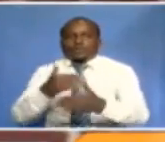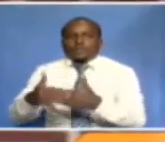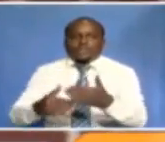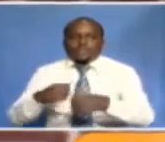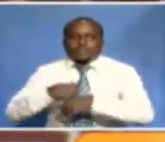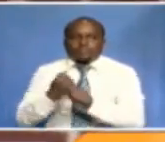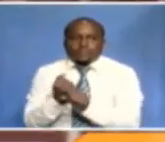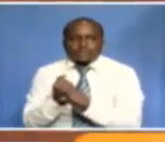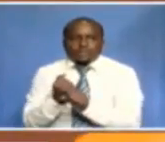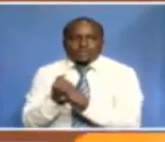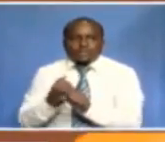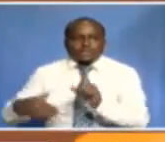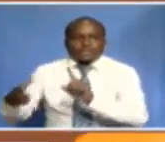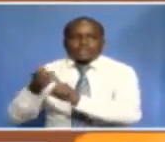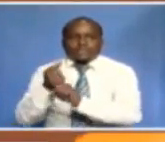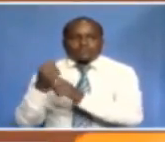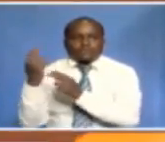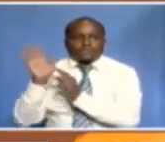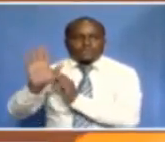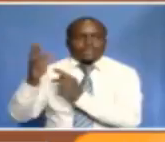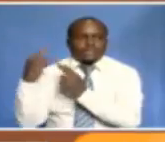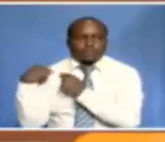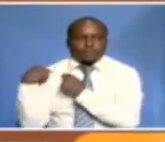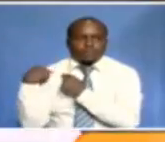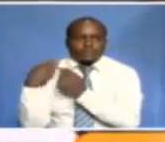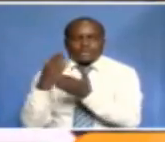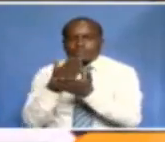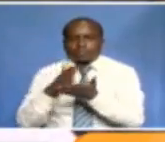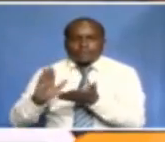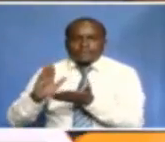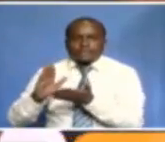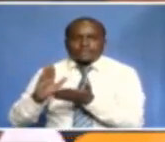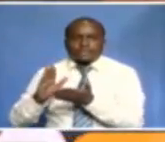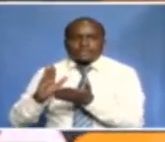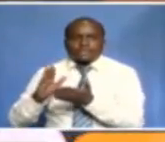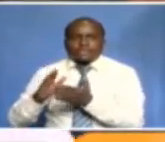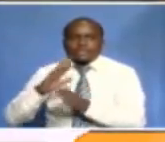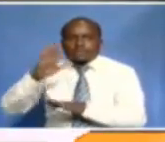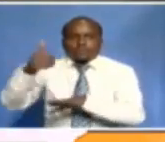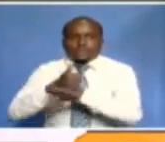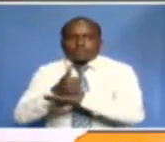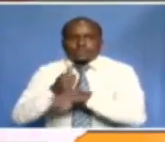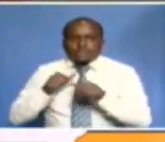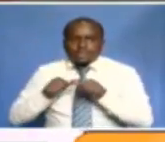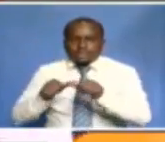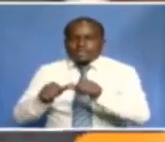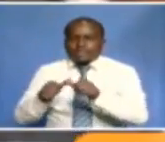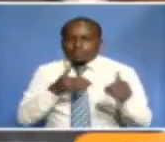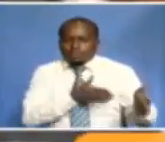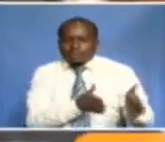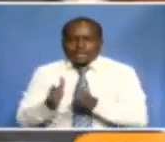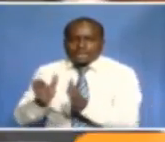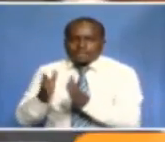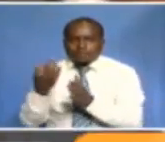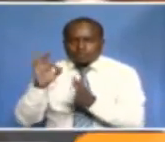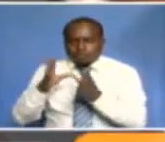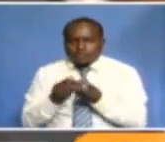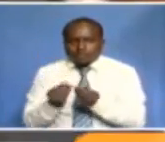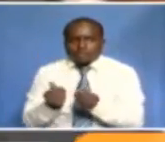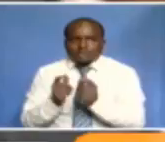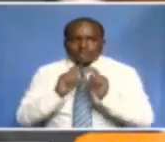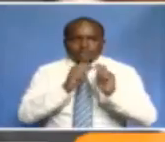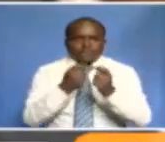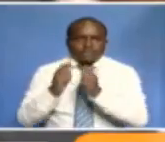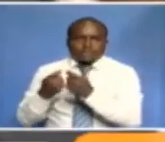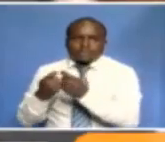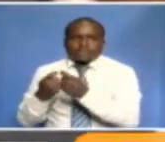towards fulfilling its mandate, and part of it is to establish a sustainable mechanism of addressing ethnic